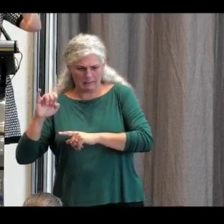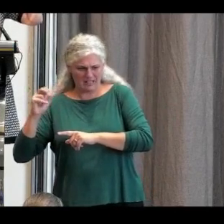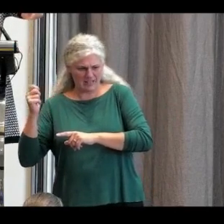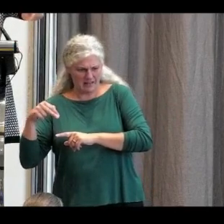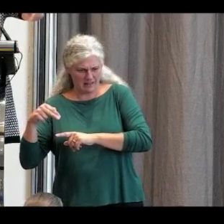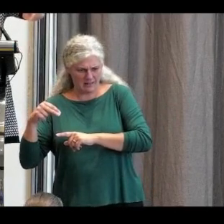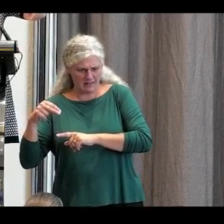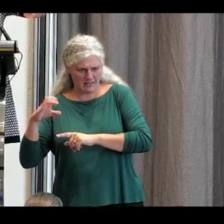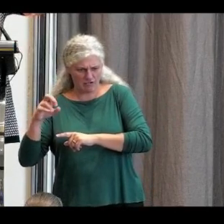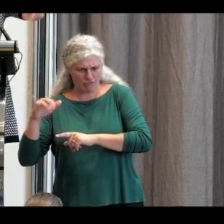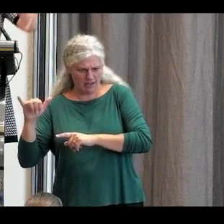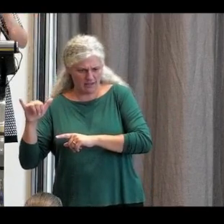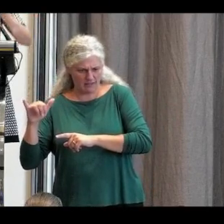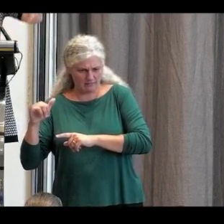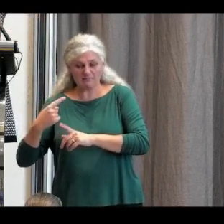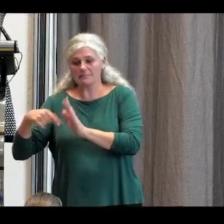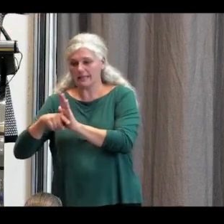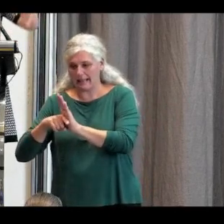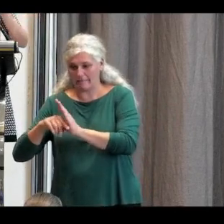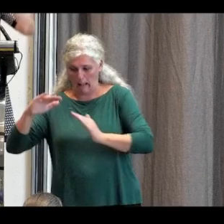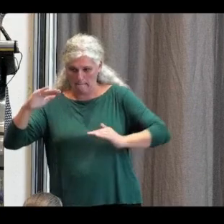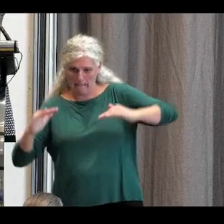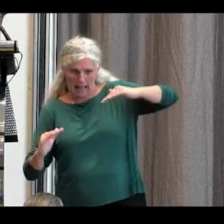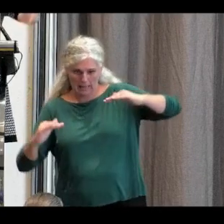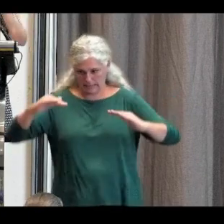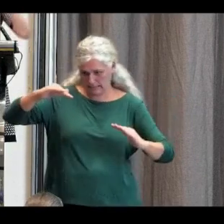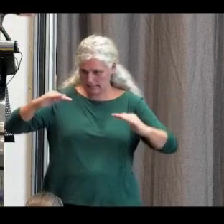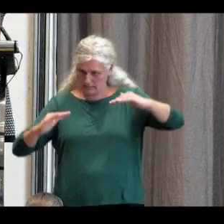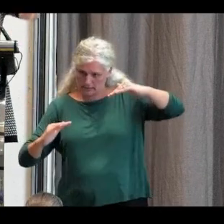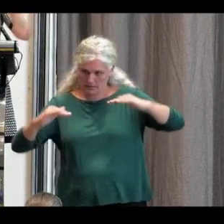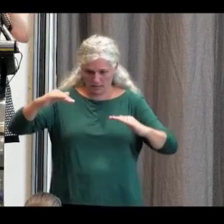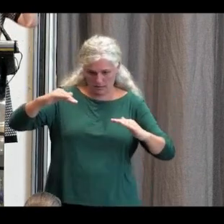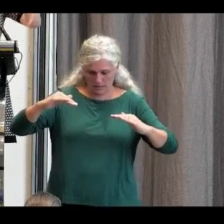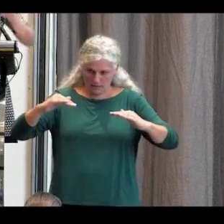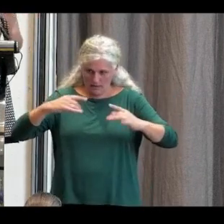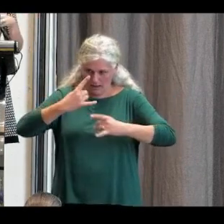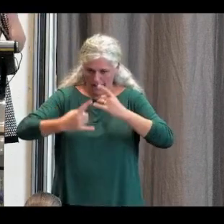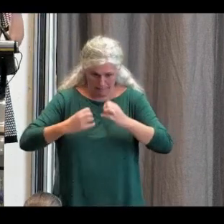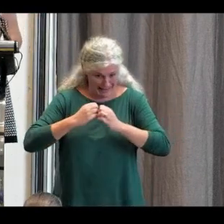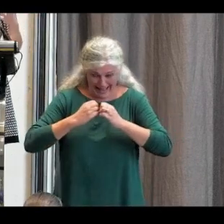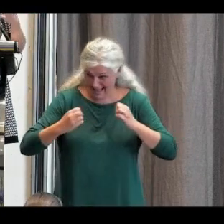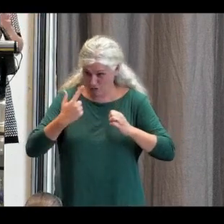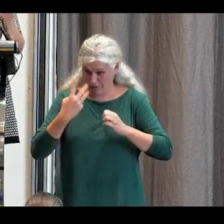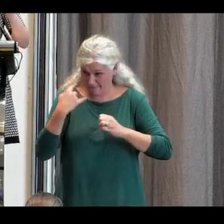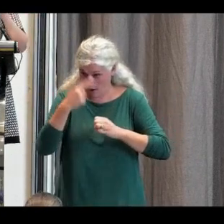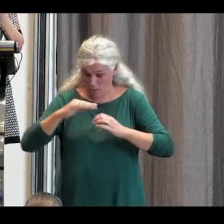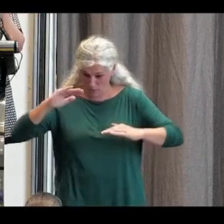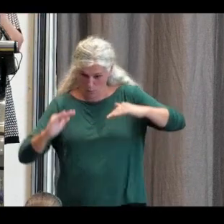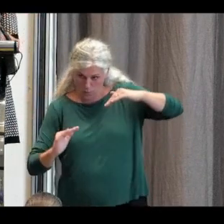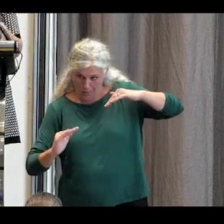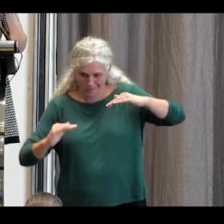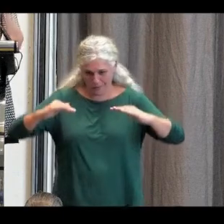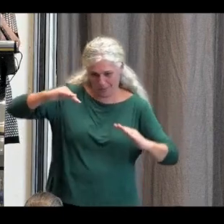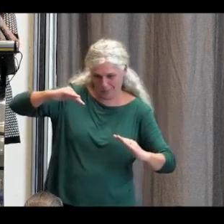and they're the negative. So the balance of these genes happens every 24 hours. And